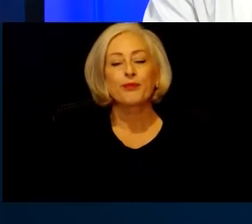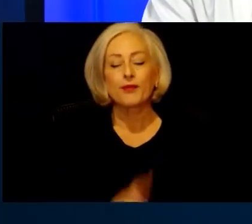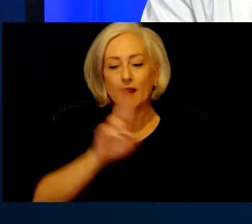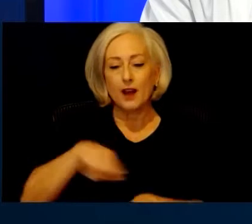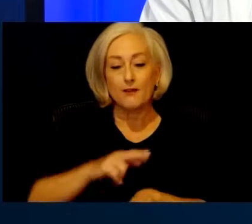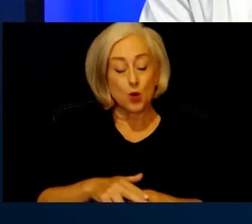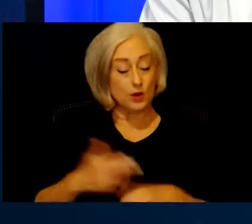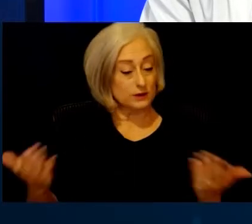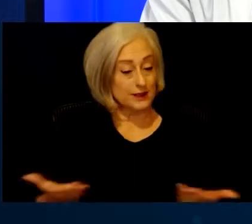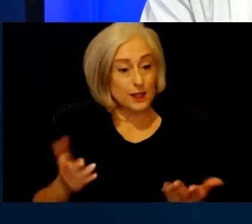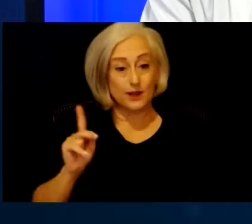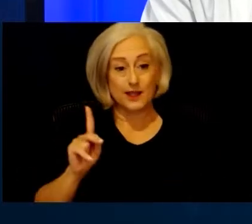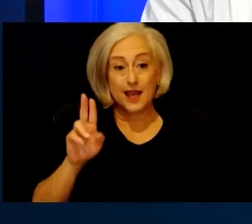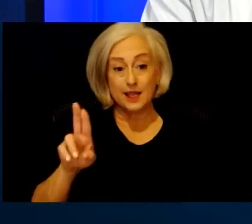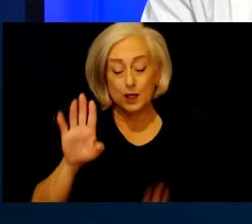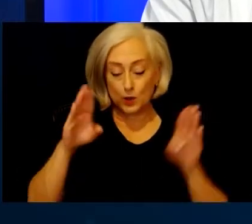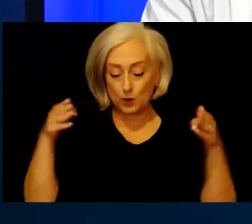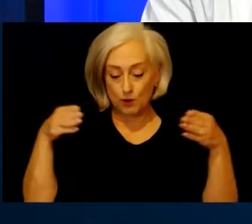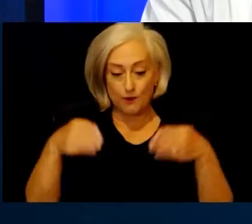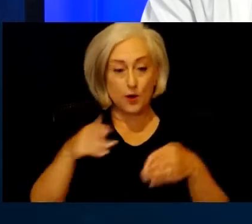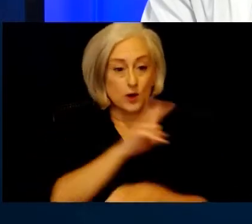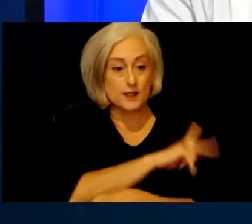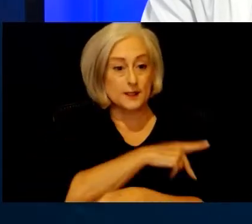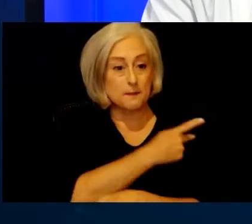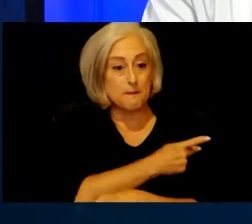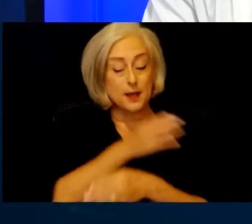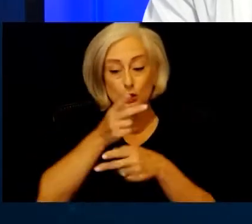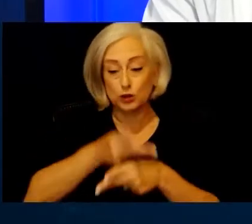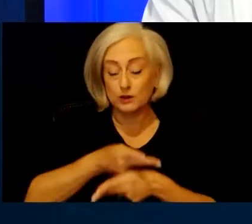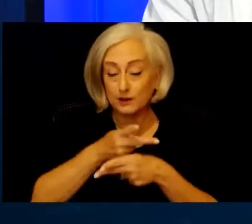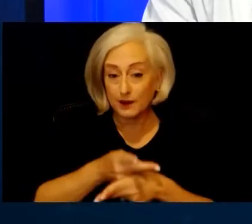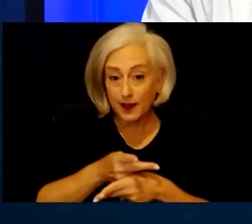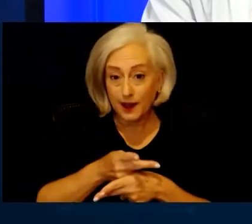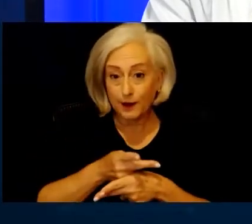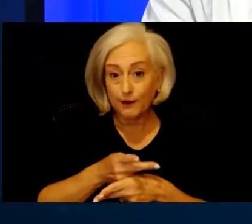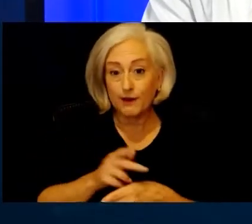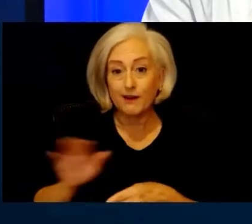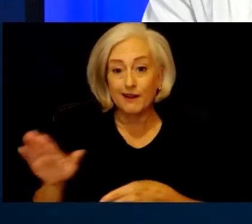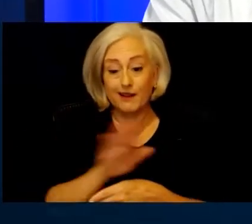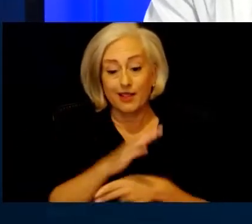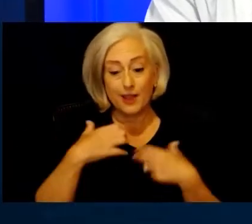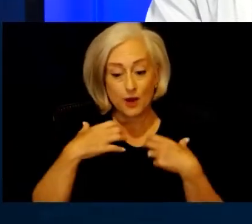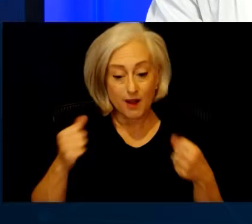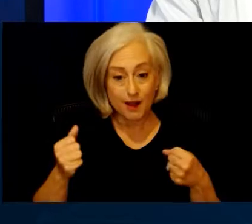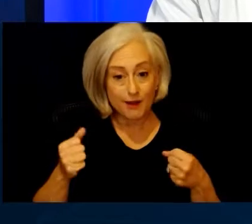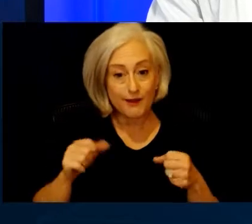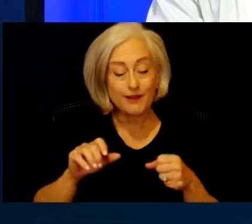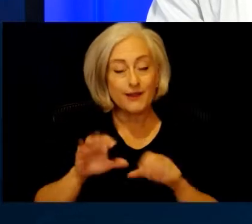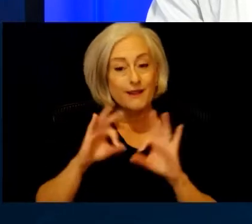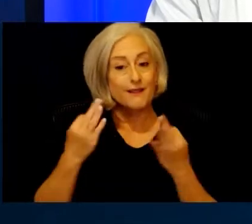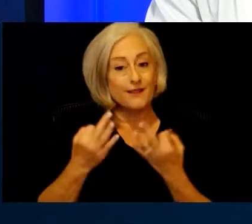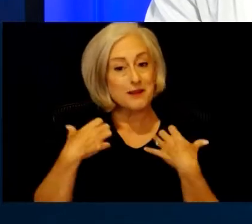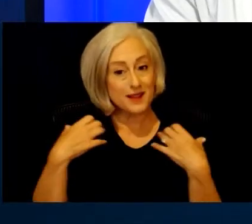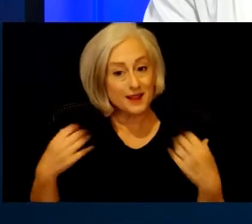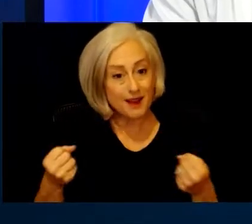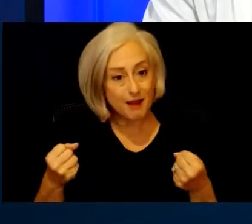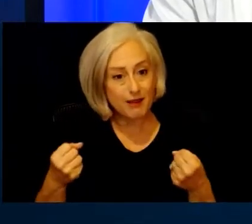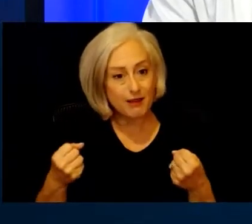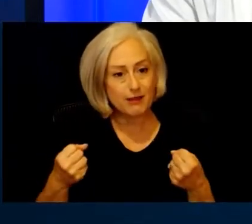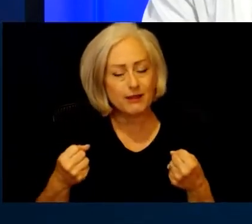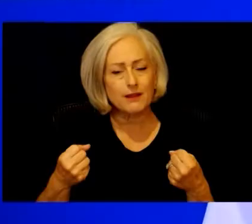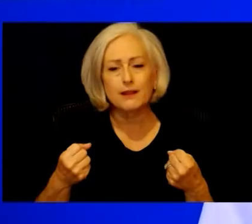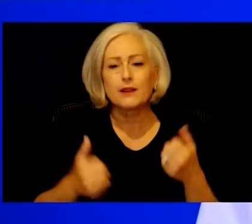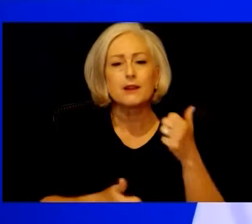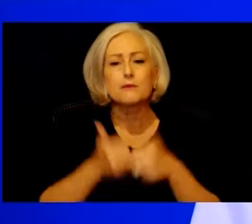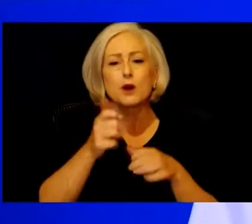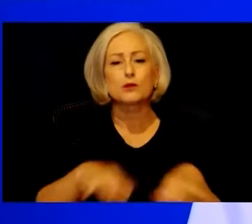are centered on patient care and their well-being and their family's well-being. What's the biggest message we want to get out to the patients right now?